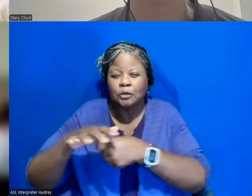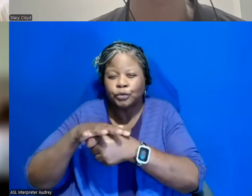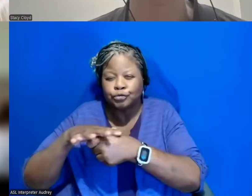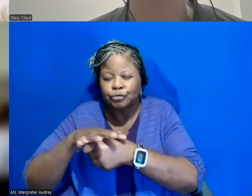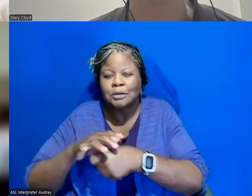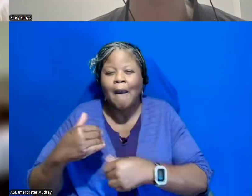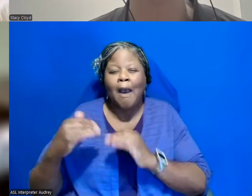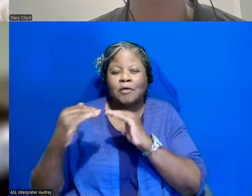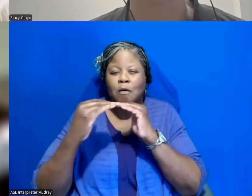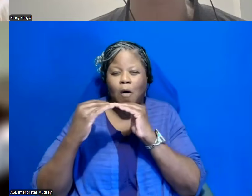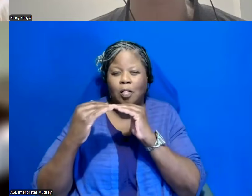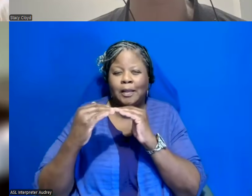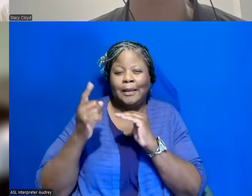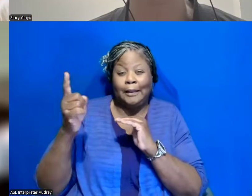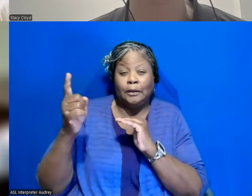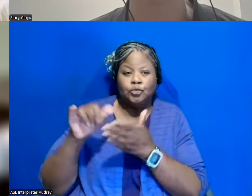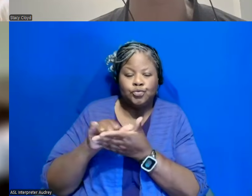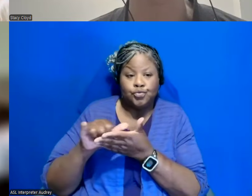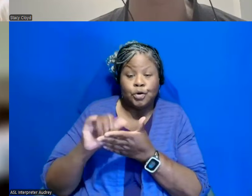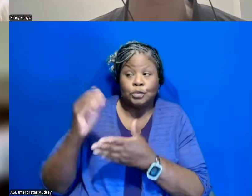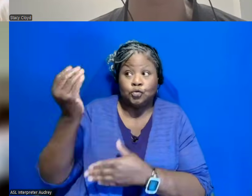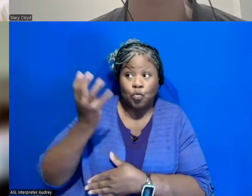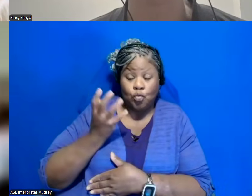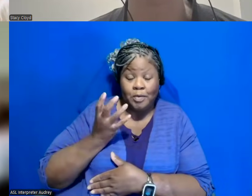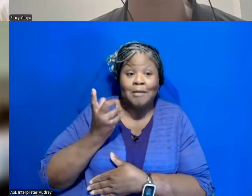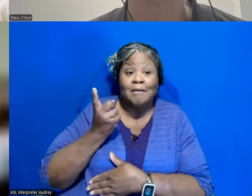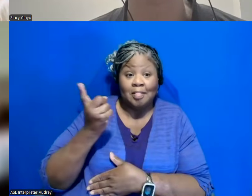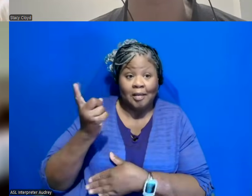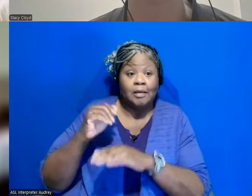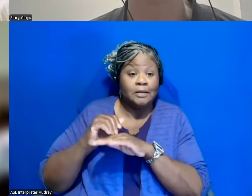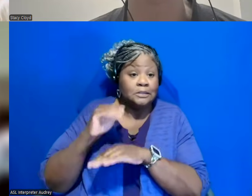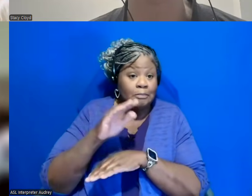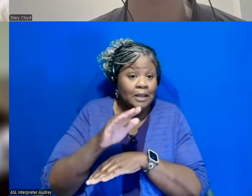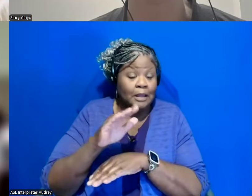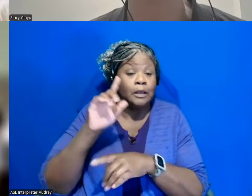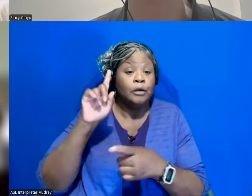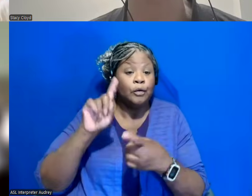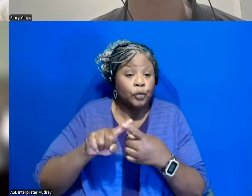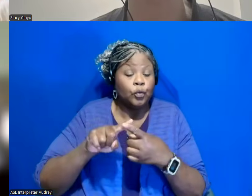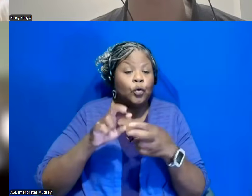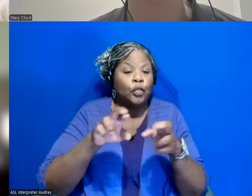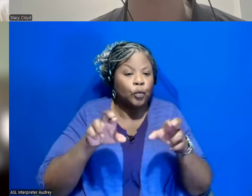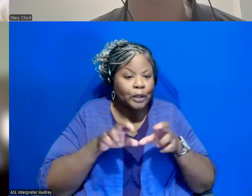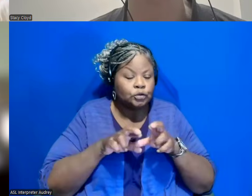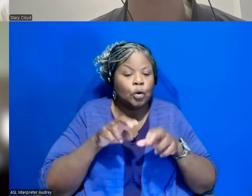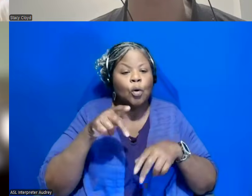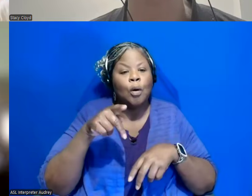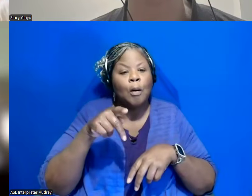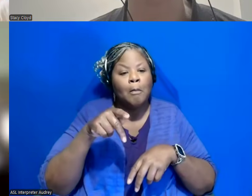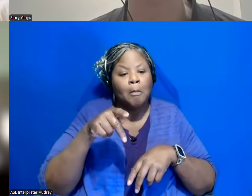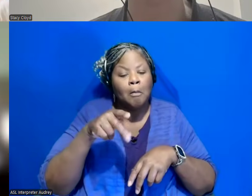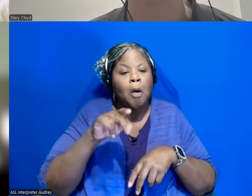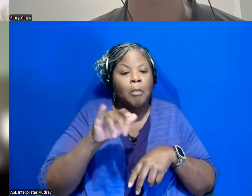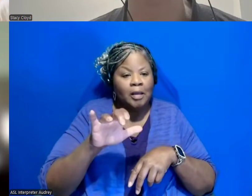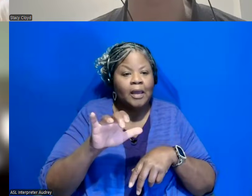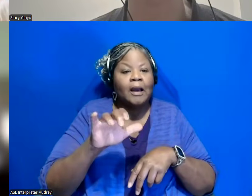in New York who told me that they submit all their cases through the regional public affairs office, and then those are farmed out